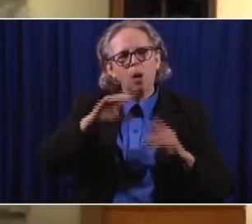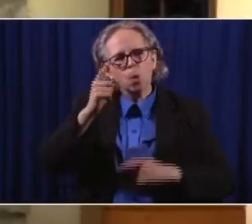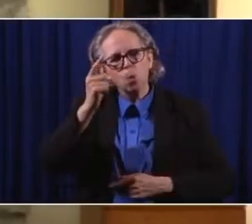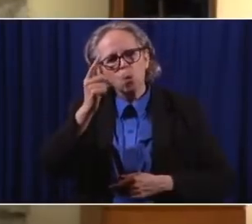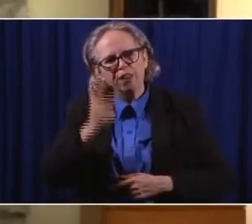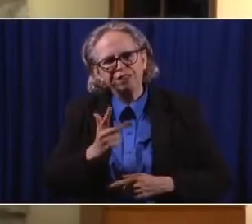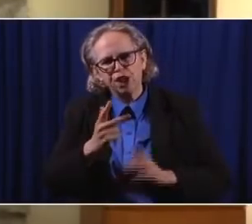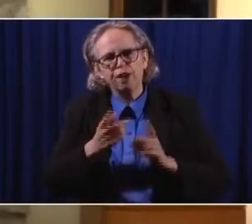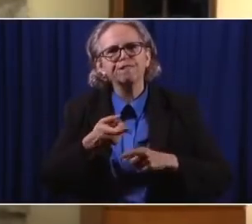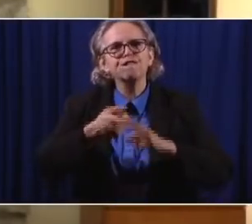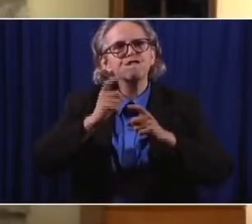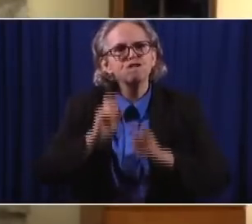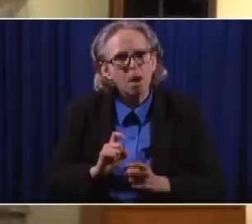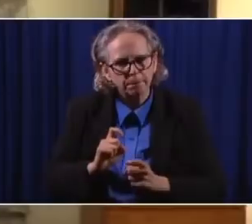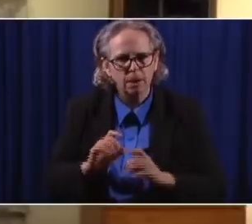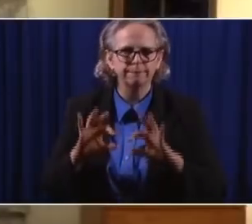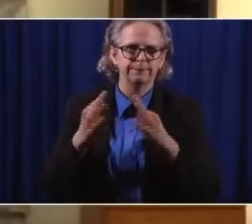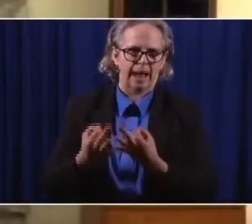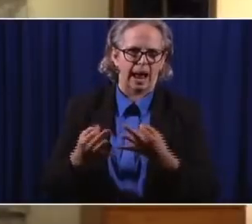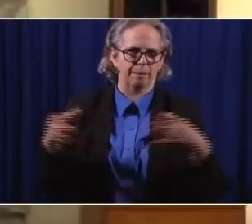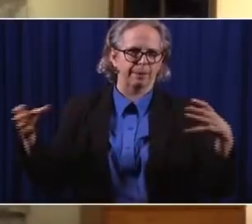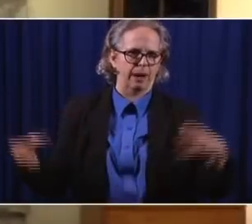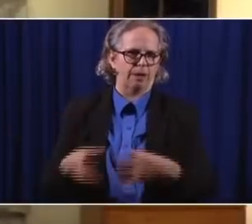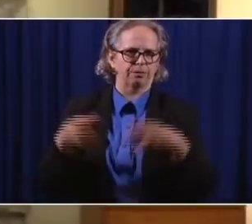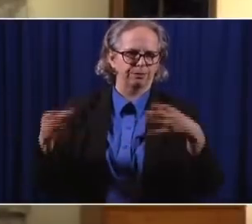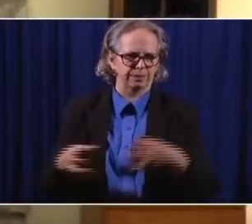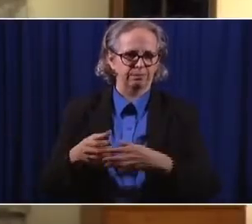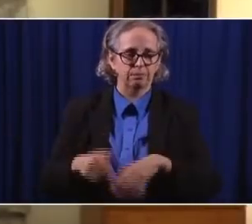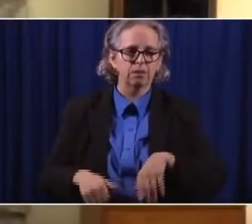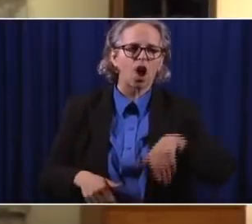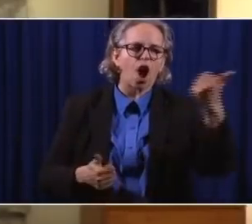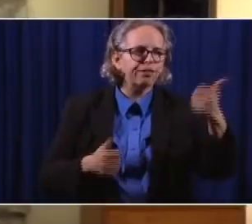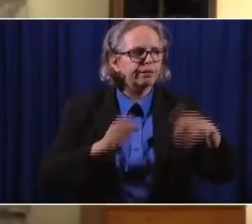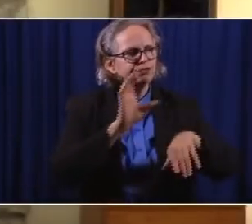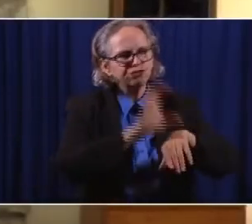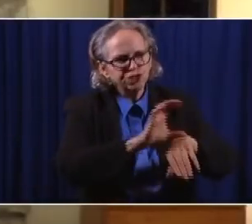care facility outbreaks, but the majority of virus